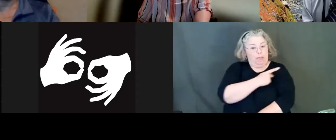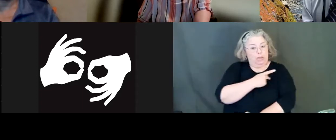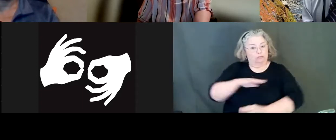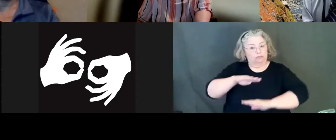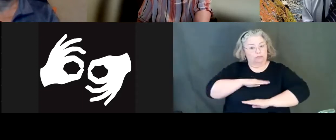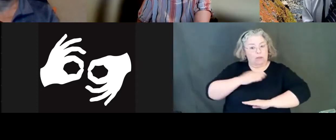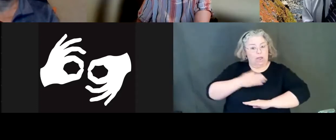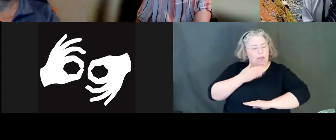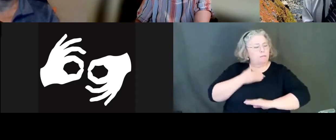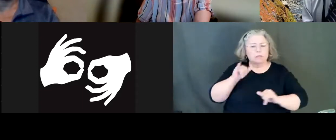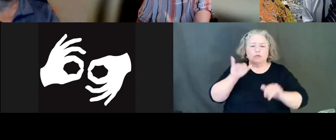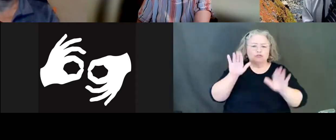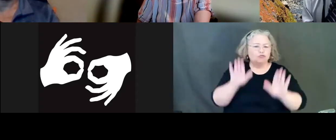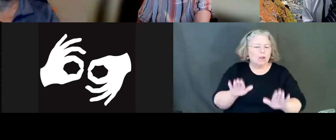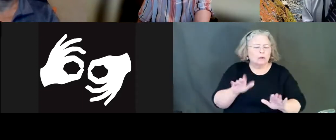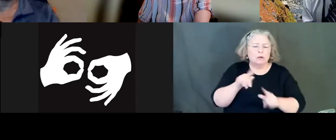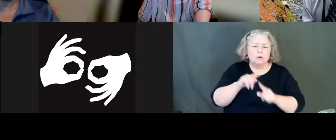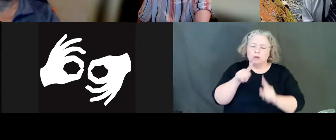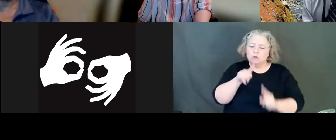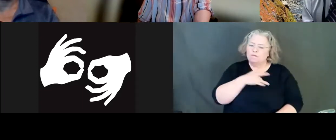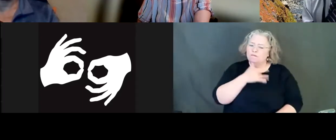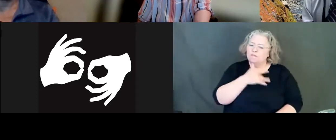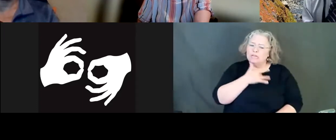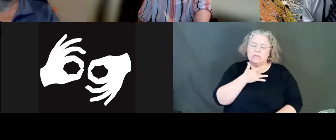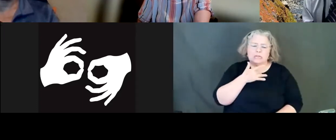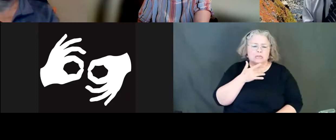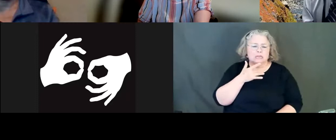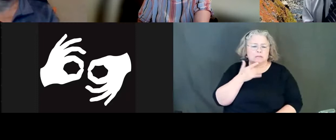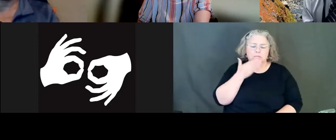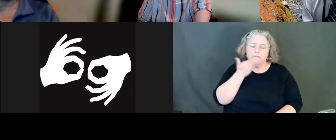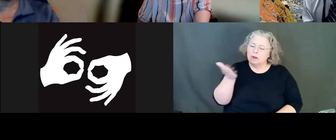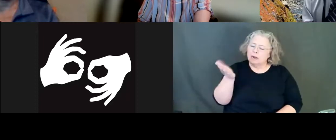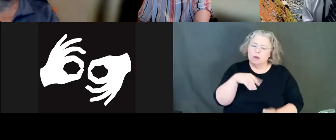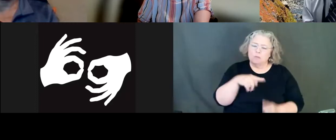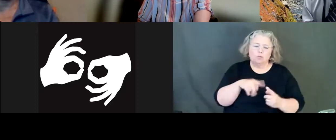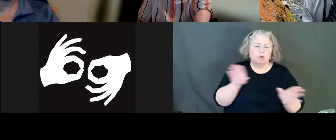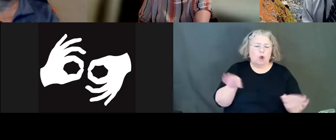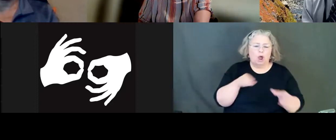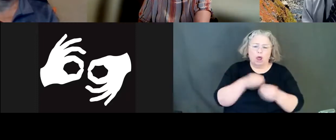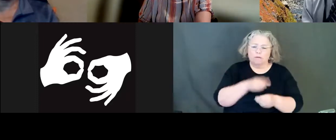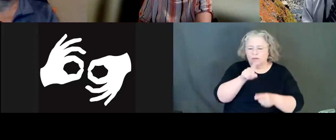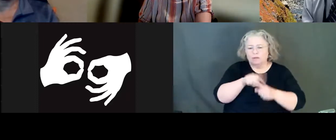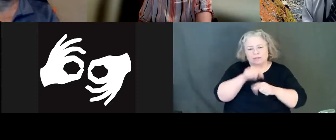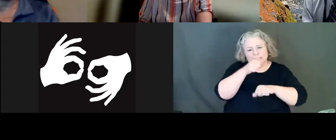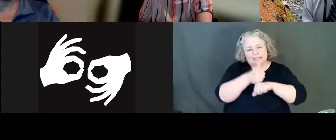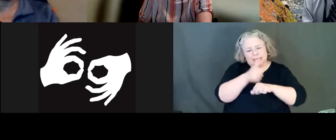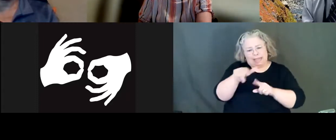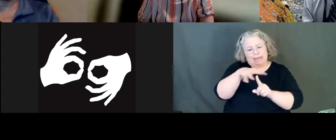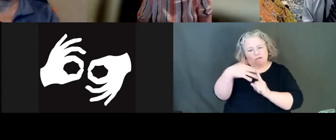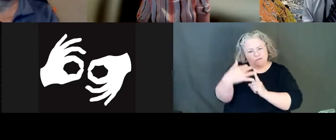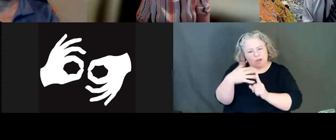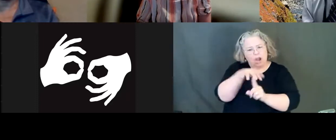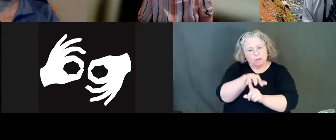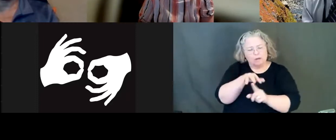great. If you really feel that it's better to have them in the office, I think you just have to set up the environment so that it